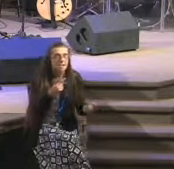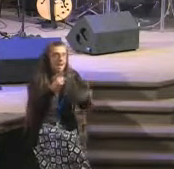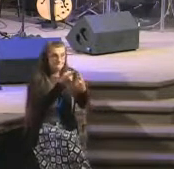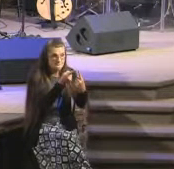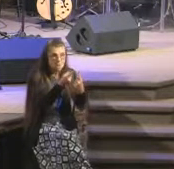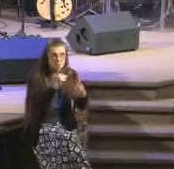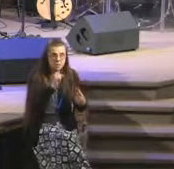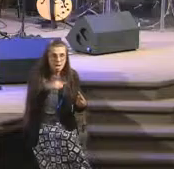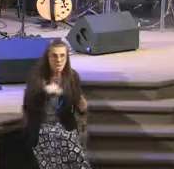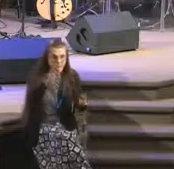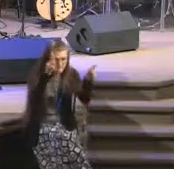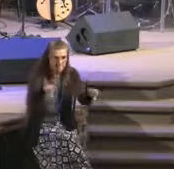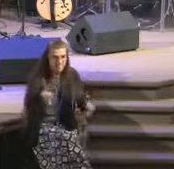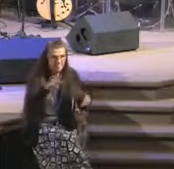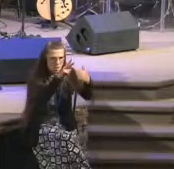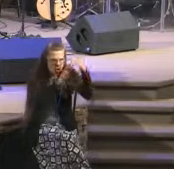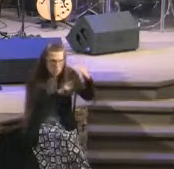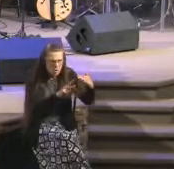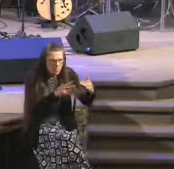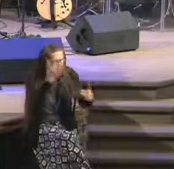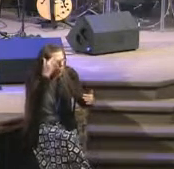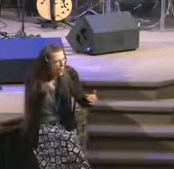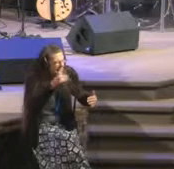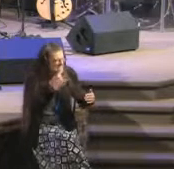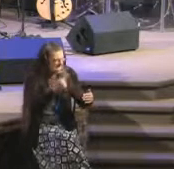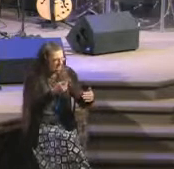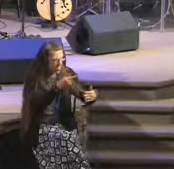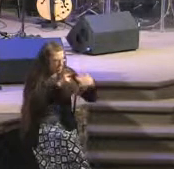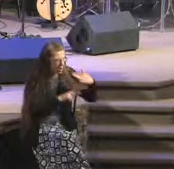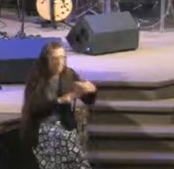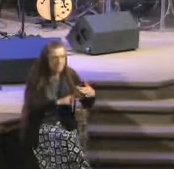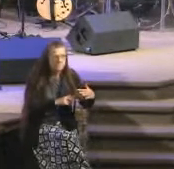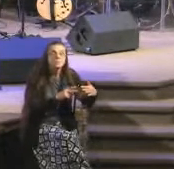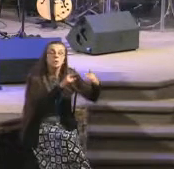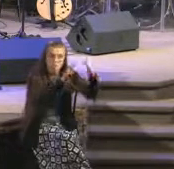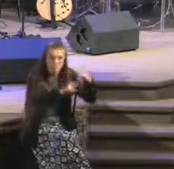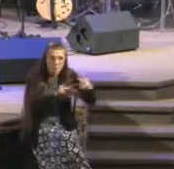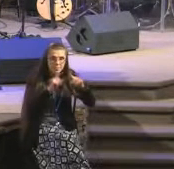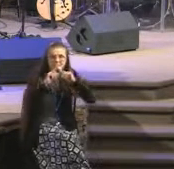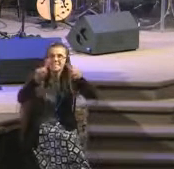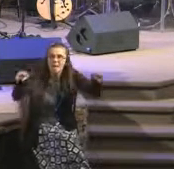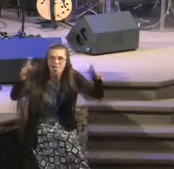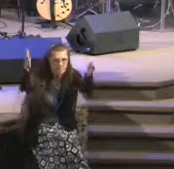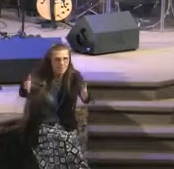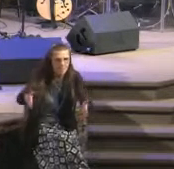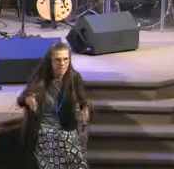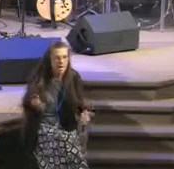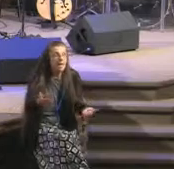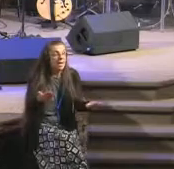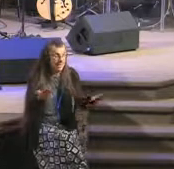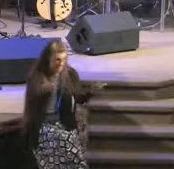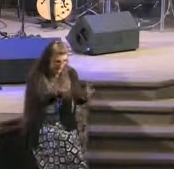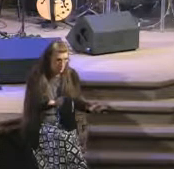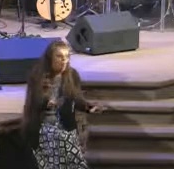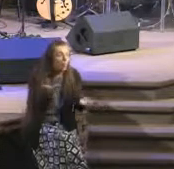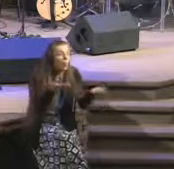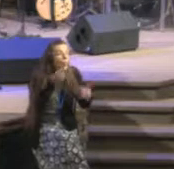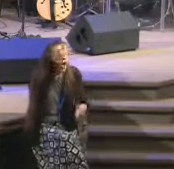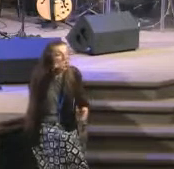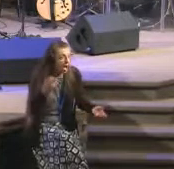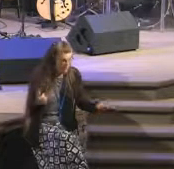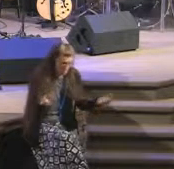the prophets. Why does he tell the prophets? So the prophets can then tell the people, here's what God is up to. Listen to